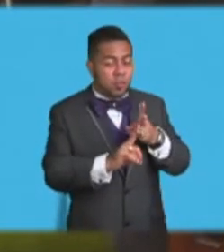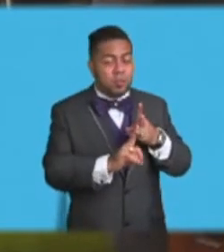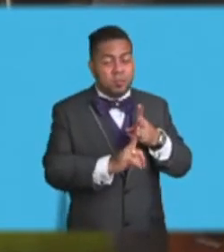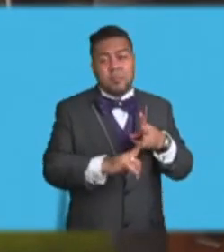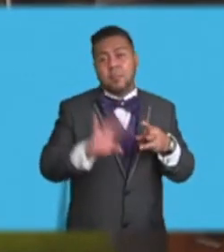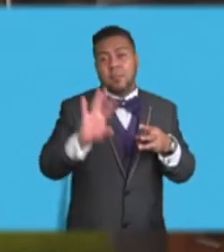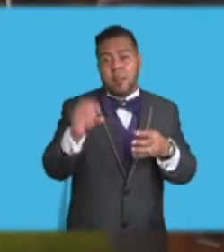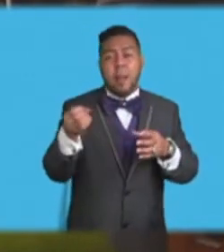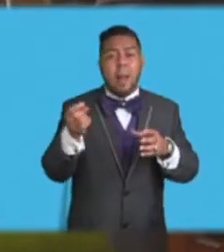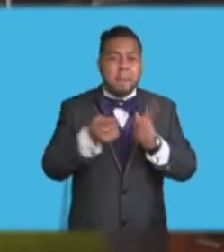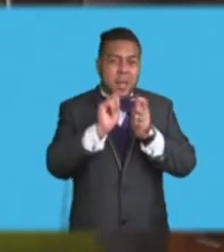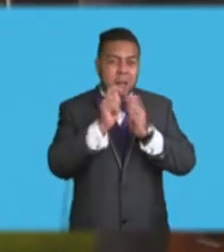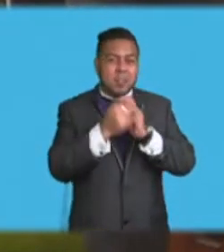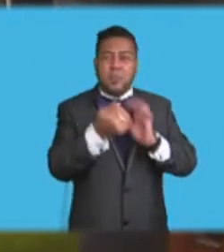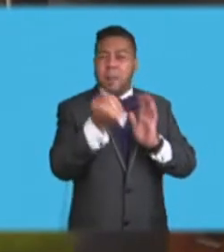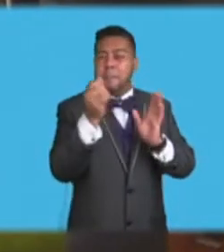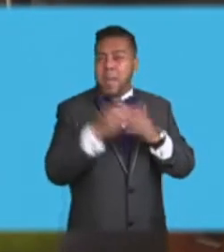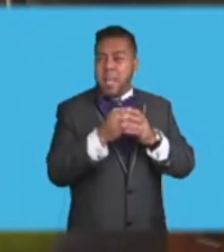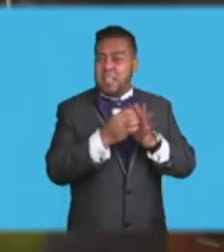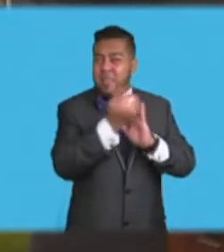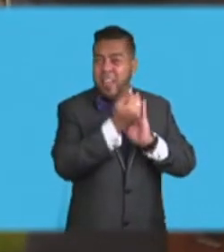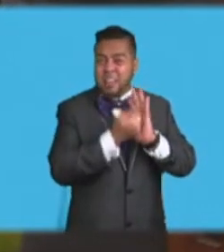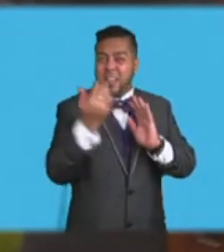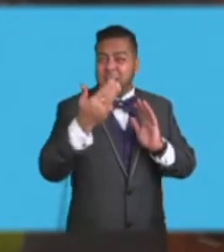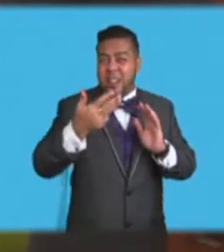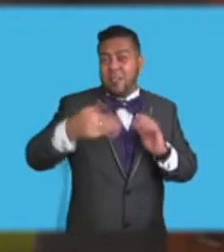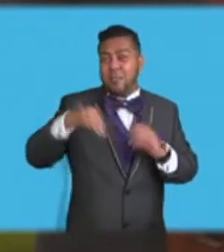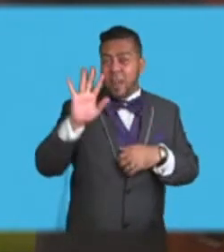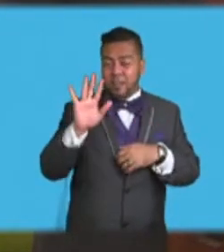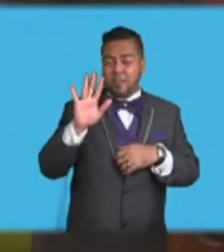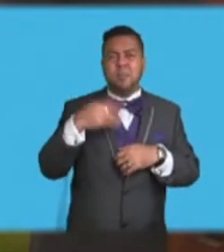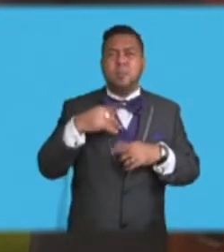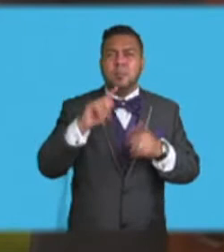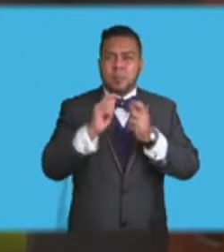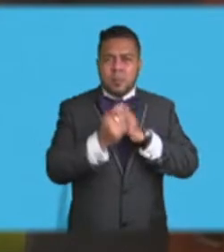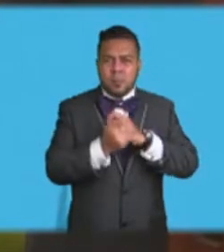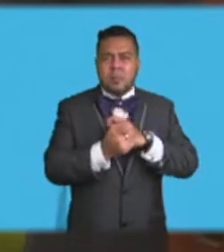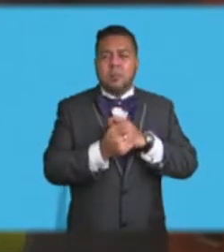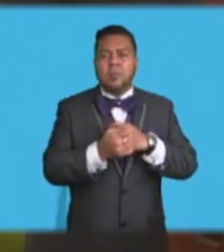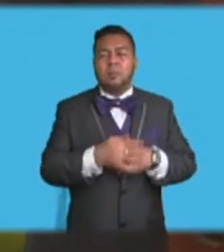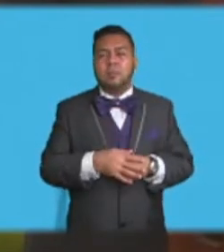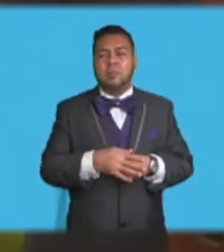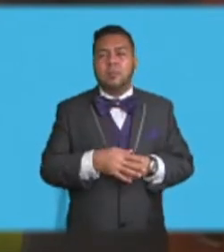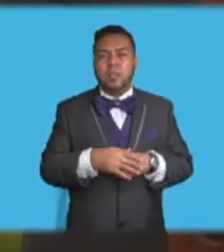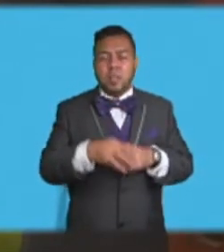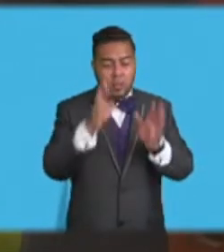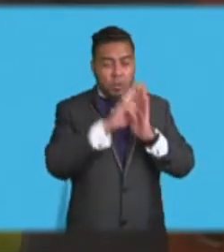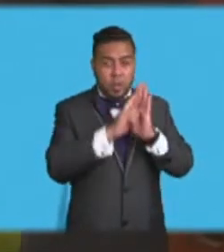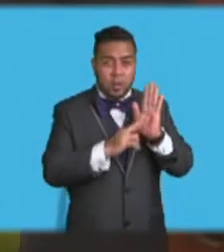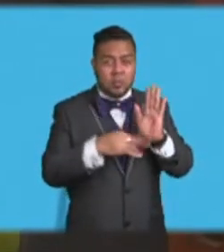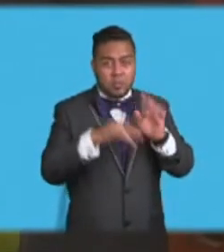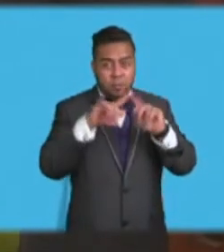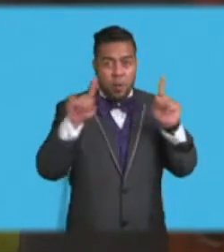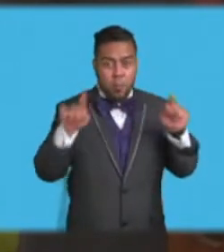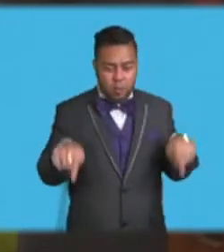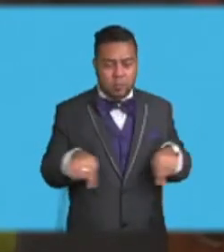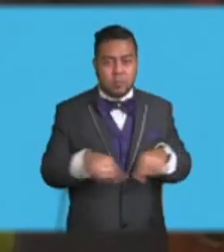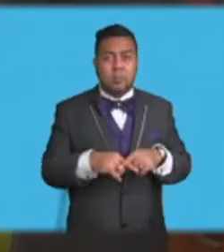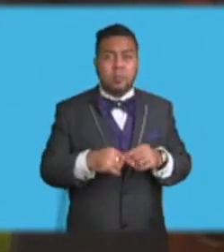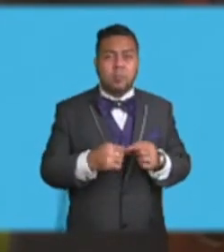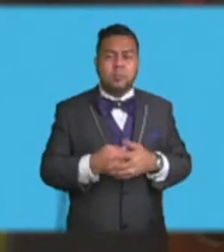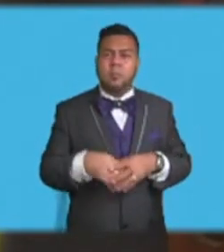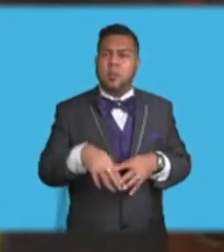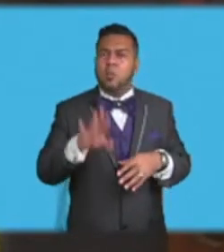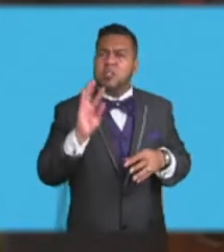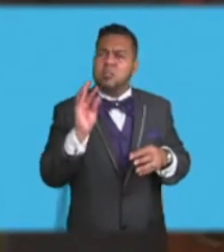the Banking Act 1995 will be required to address deficiency in the regulatory framework. The current legislation is silent on